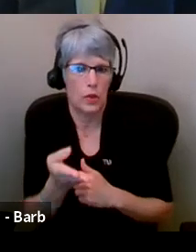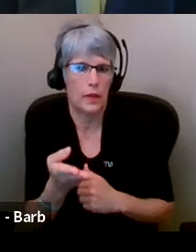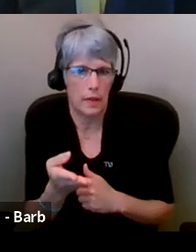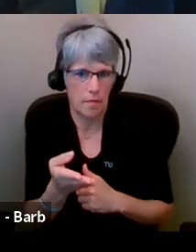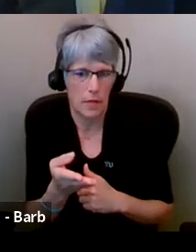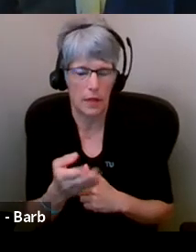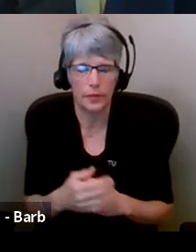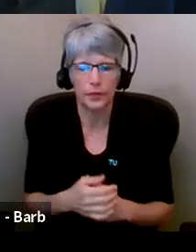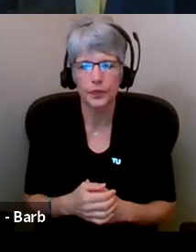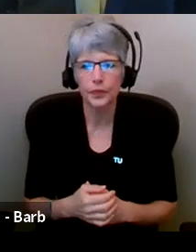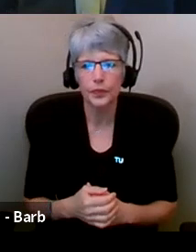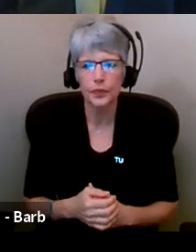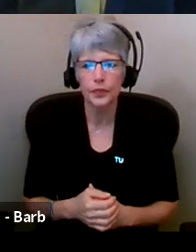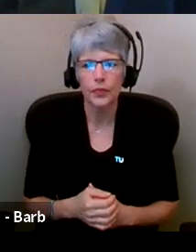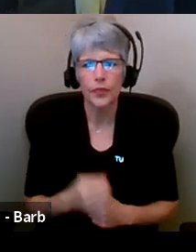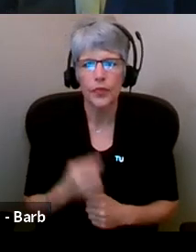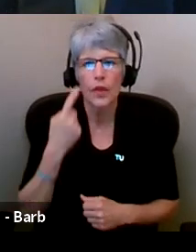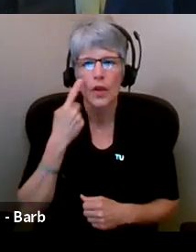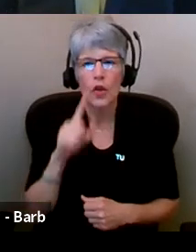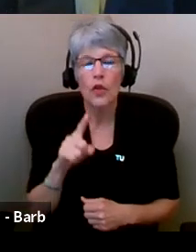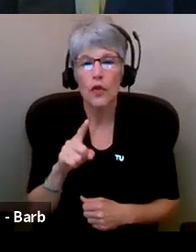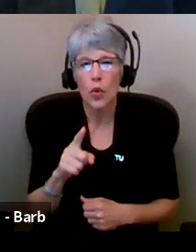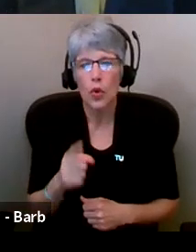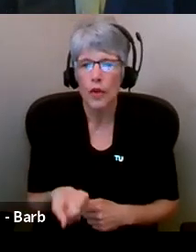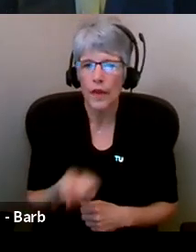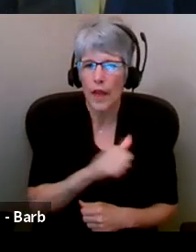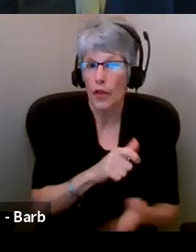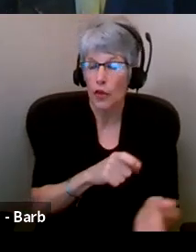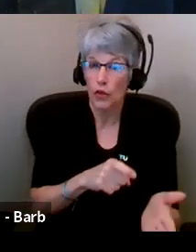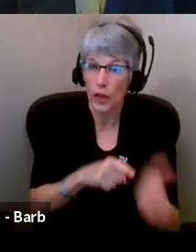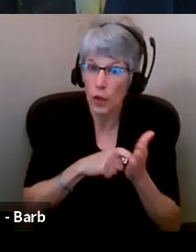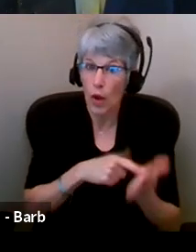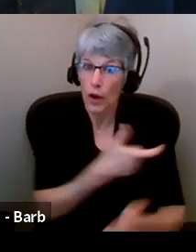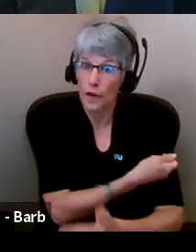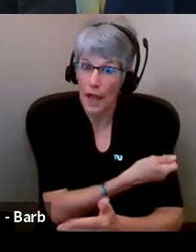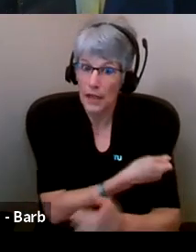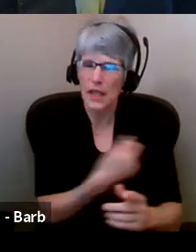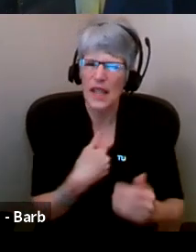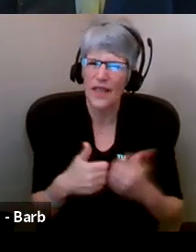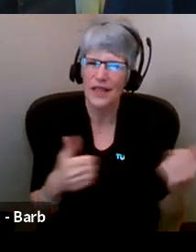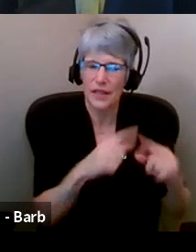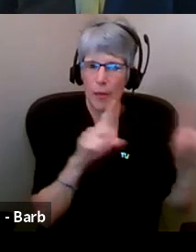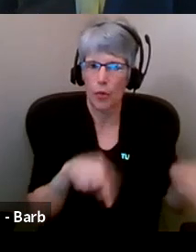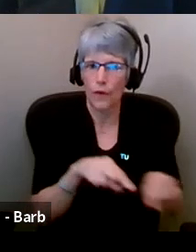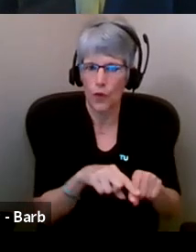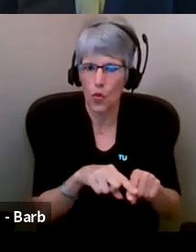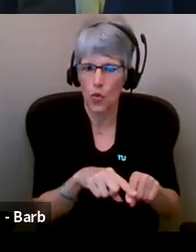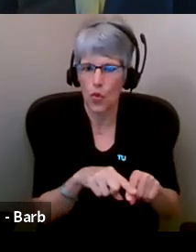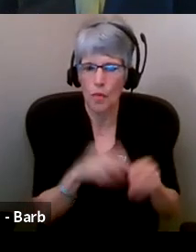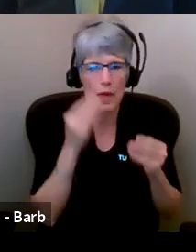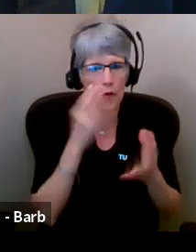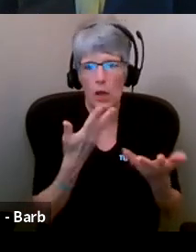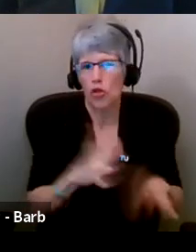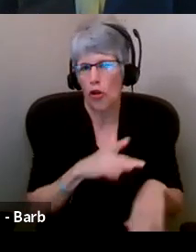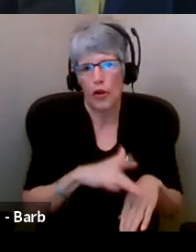do want to note that for the other required vaccines, there is a separate form. That information is already available on